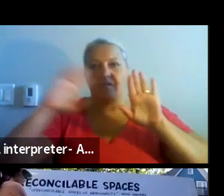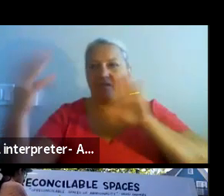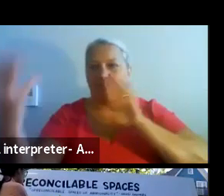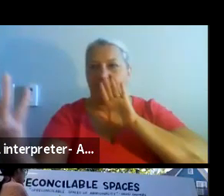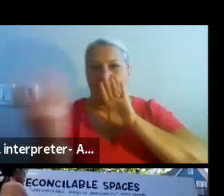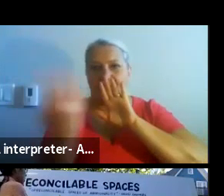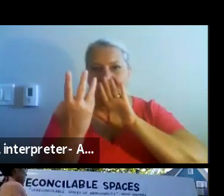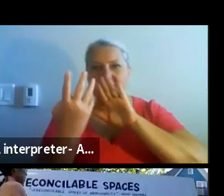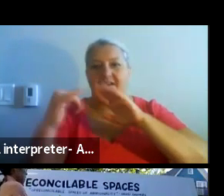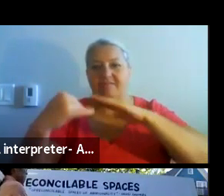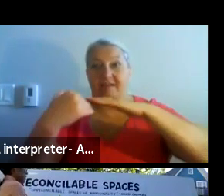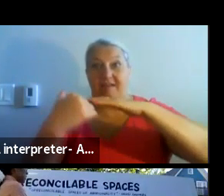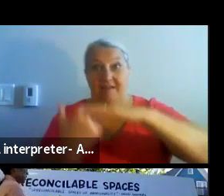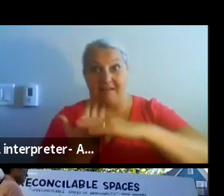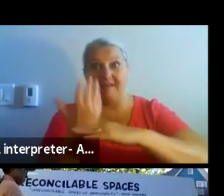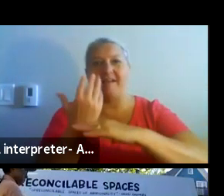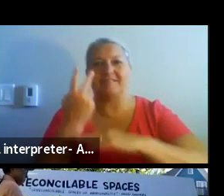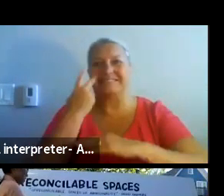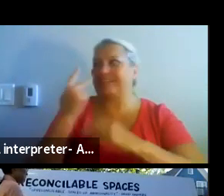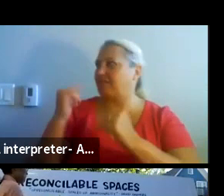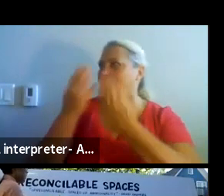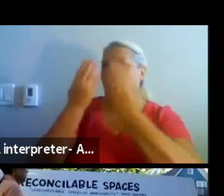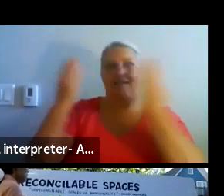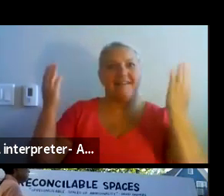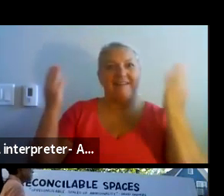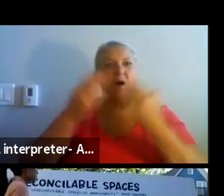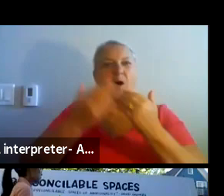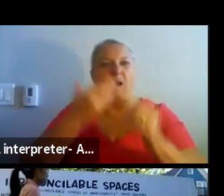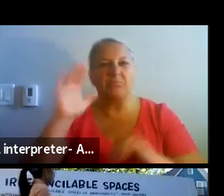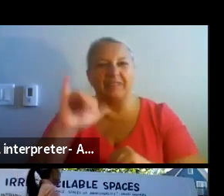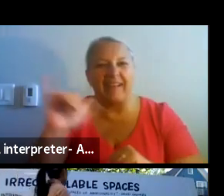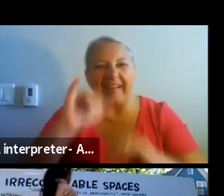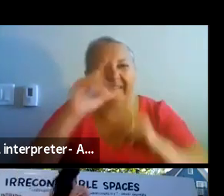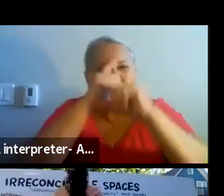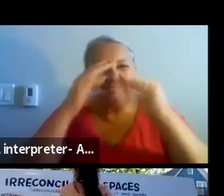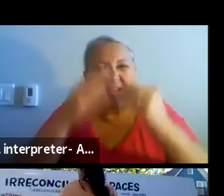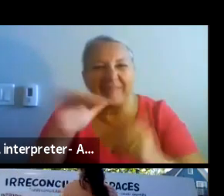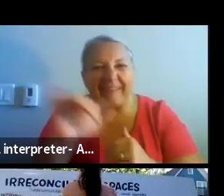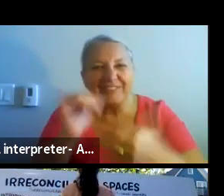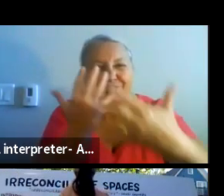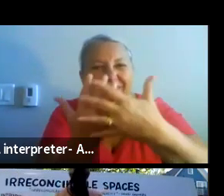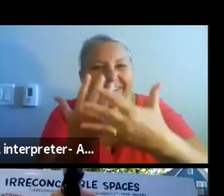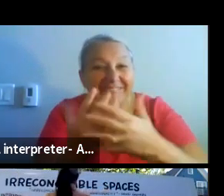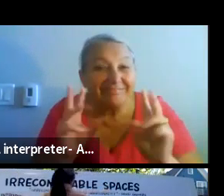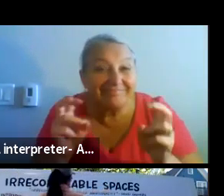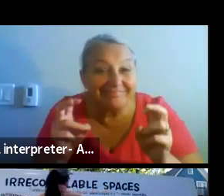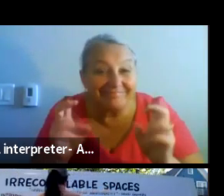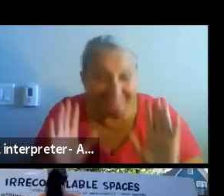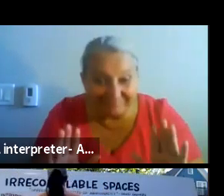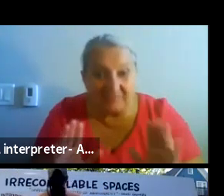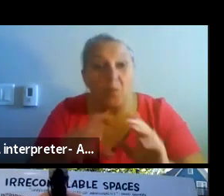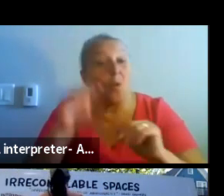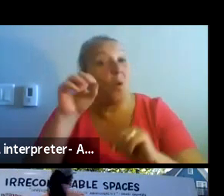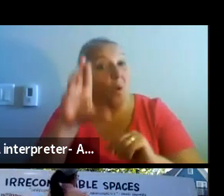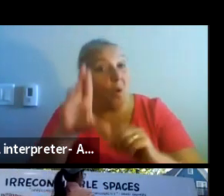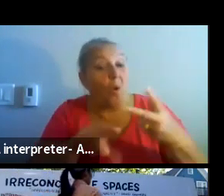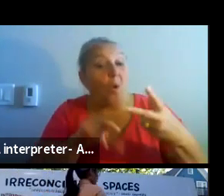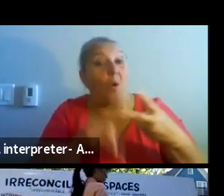this stone building, which looks very much like a penitentiary, and or it's been observed a residential